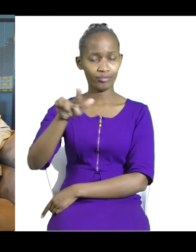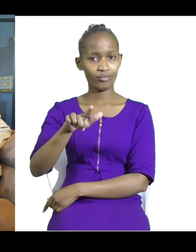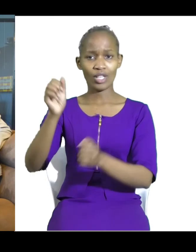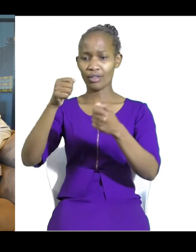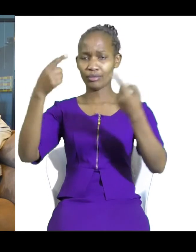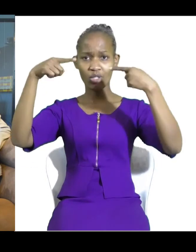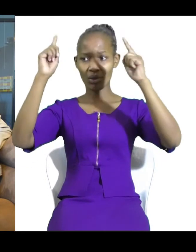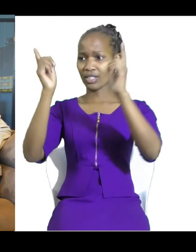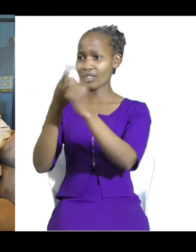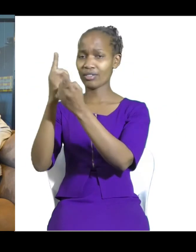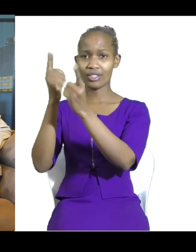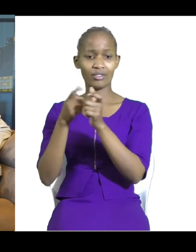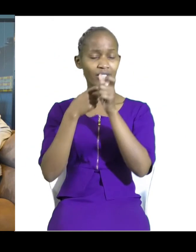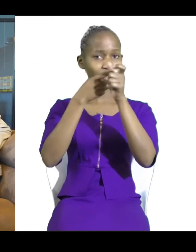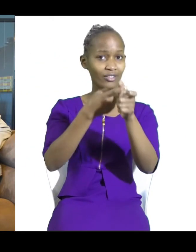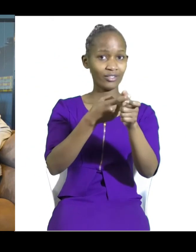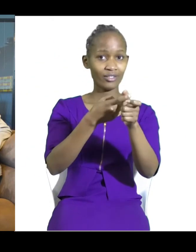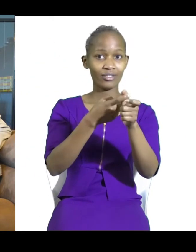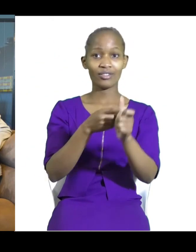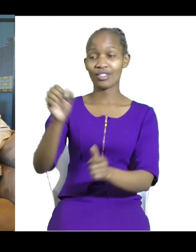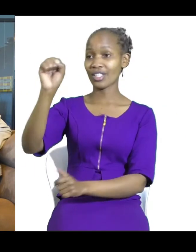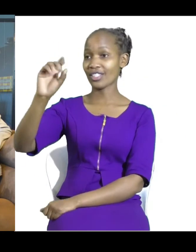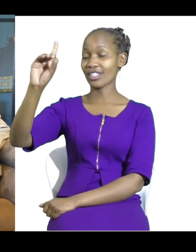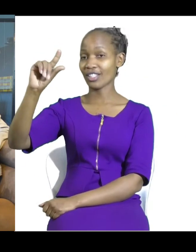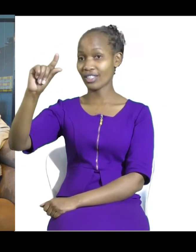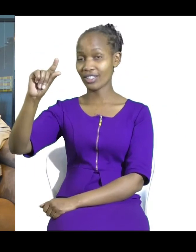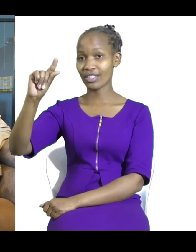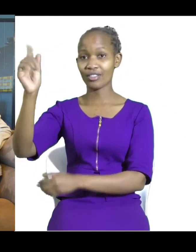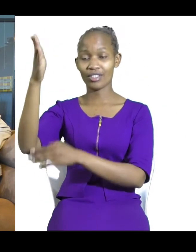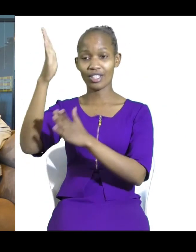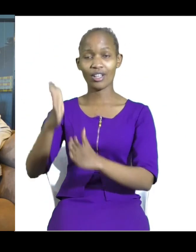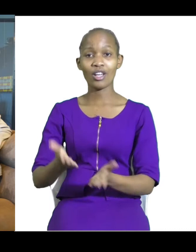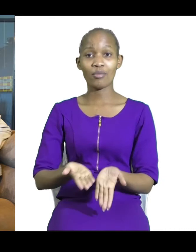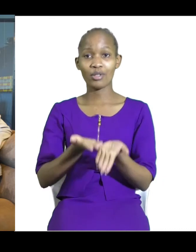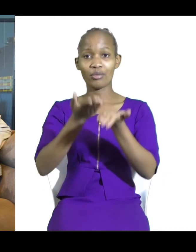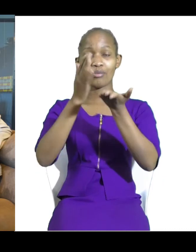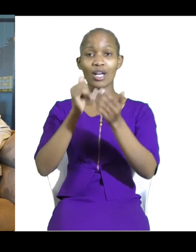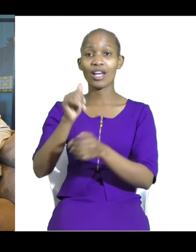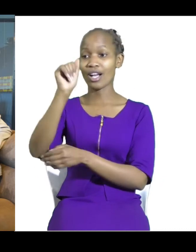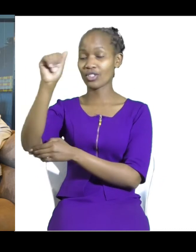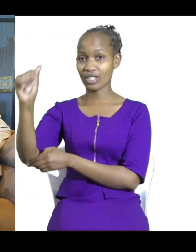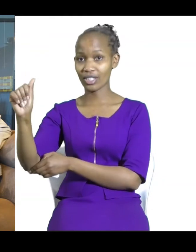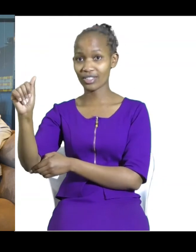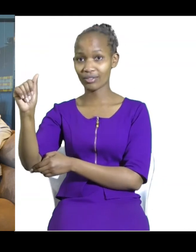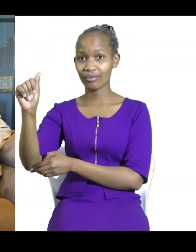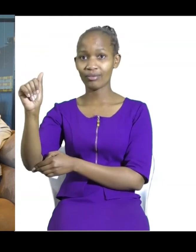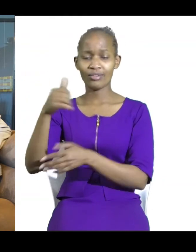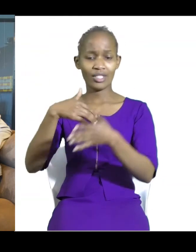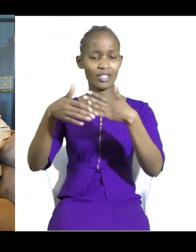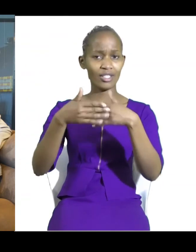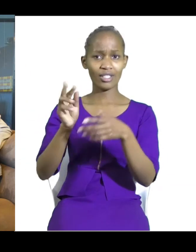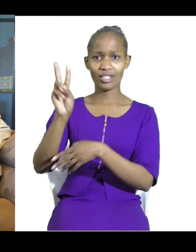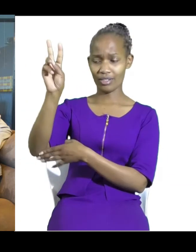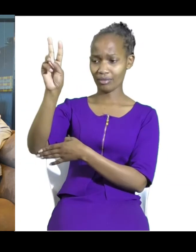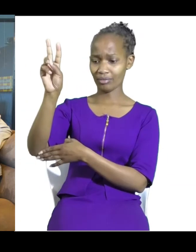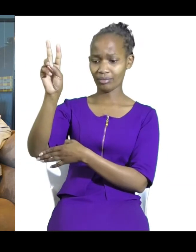locally has been able to win various accolades, like is the SDG ambassador promoted by ActionAid.